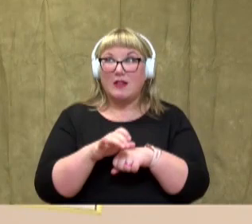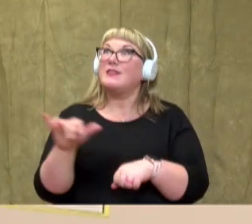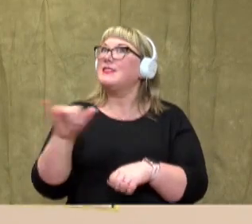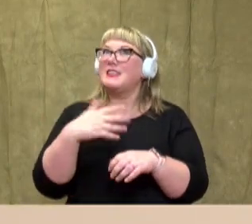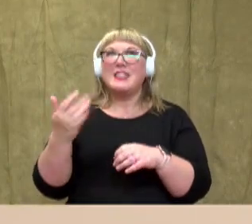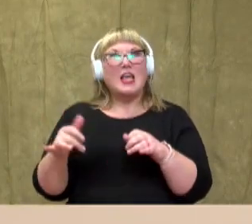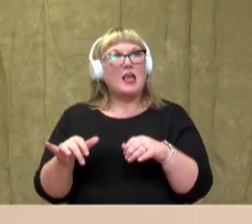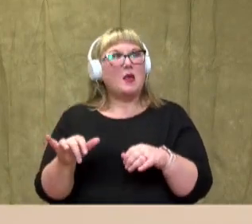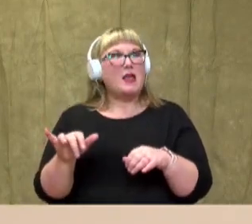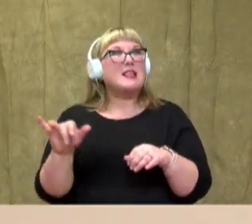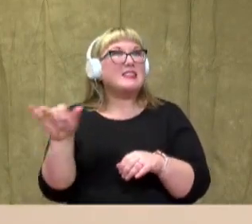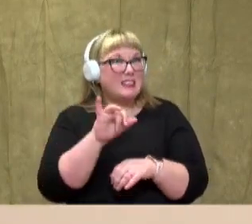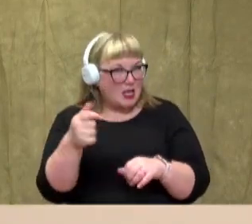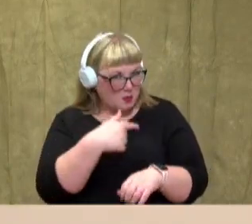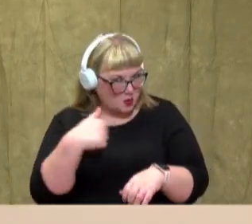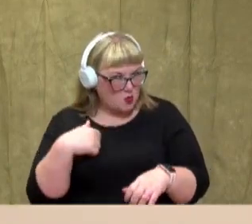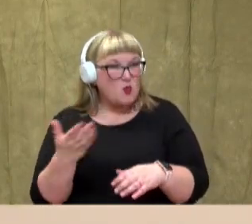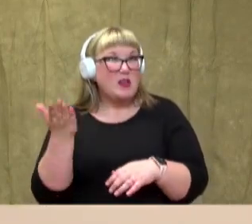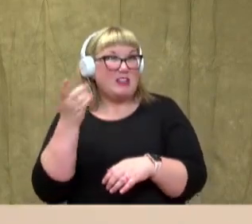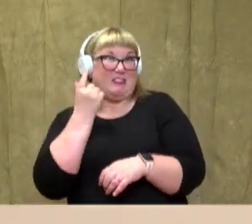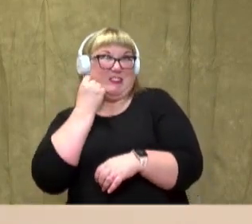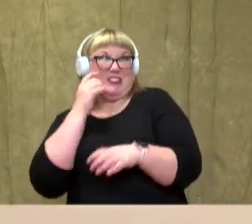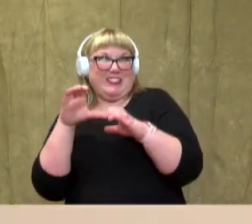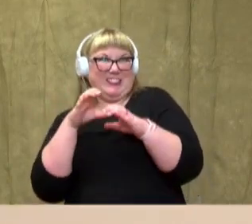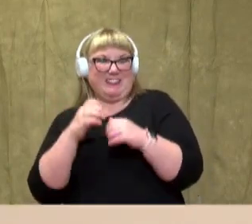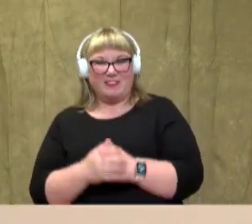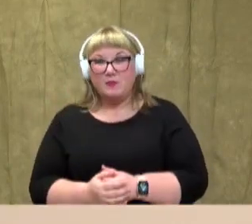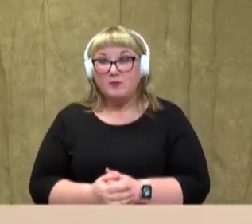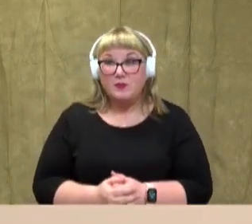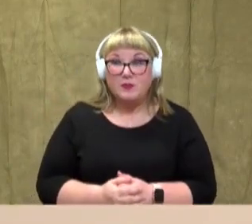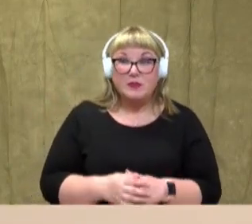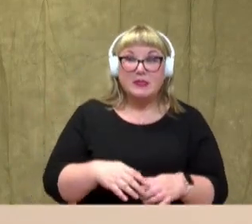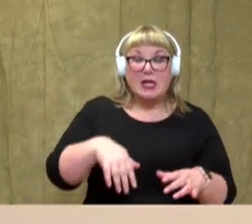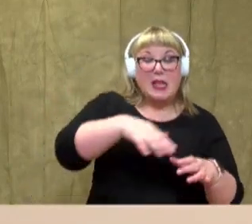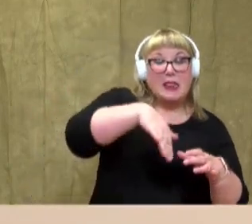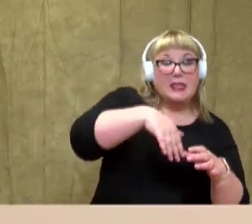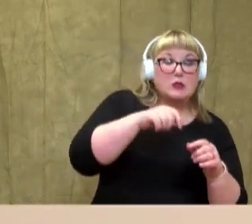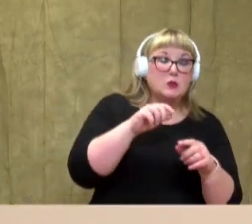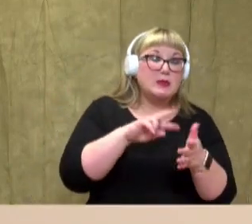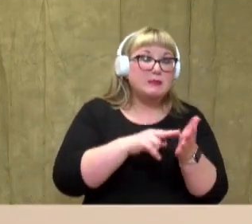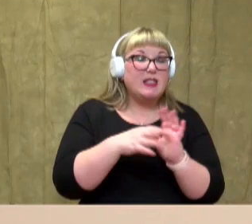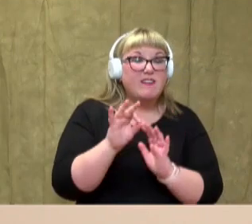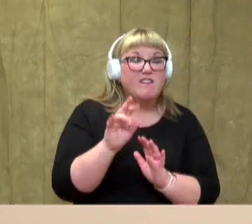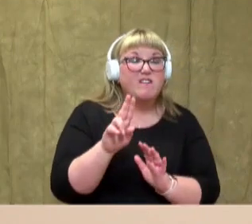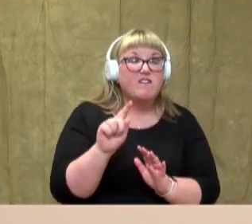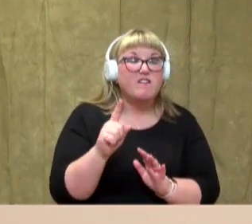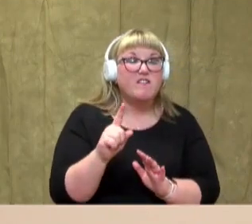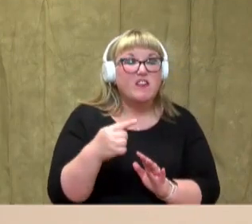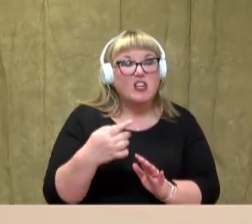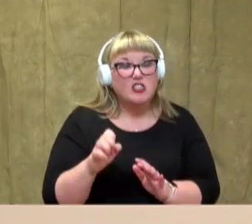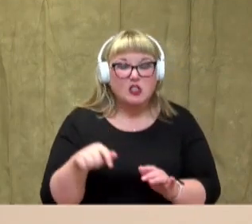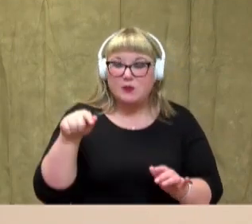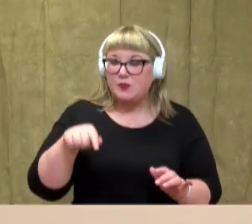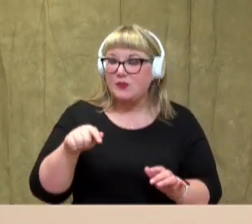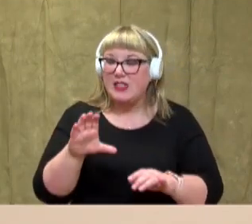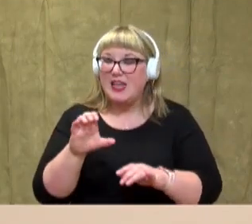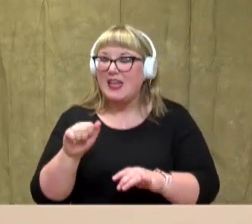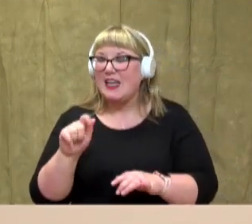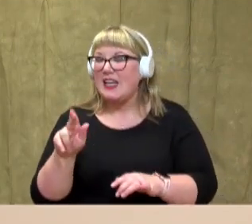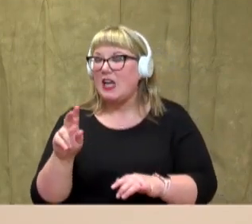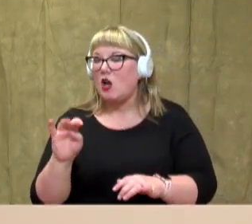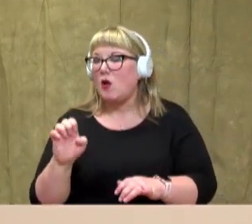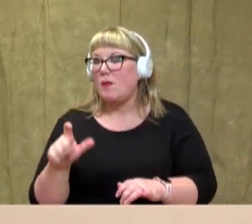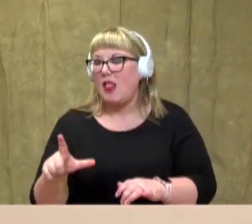we did with our cookies, right? This little swirl means fudge. This one says that caramel is